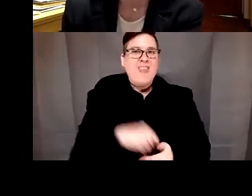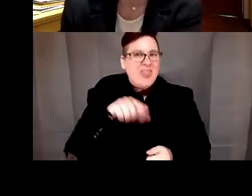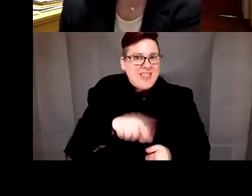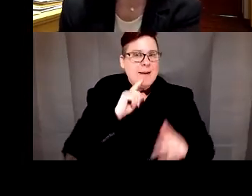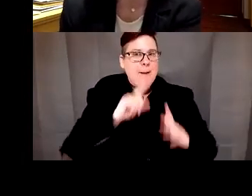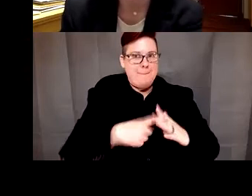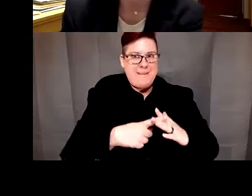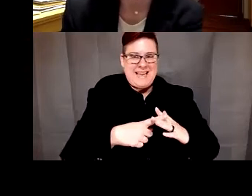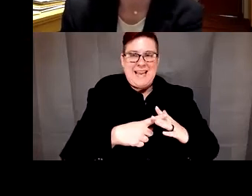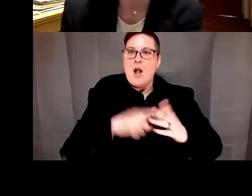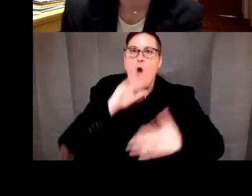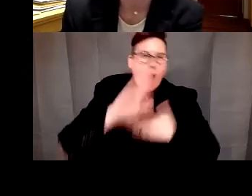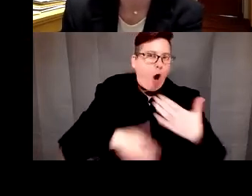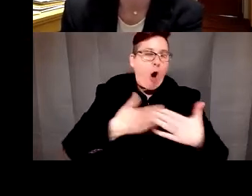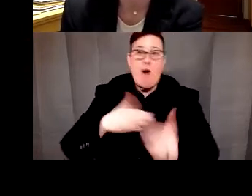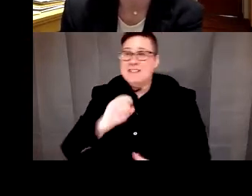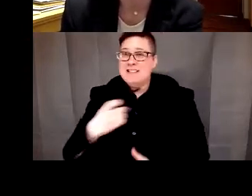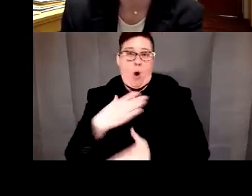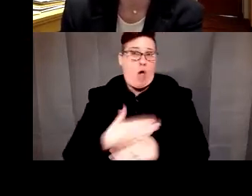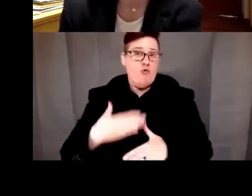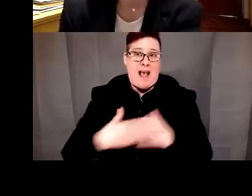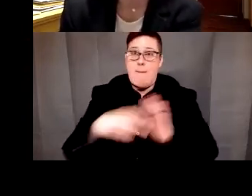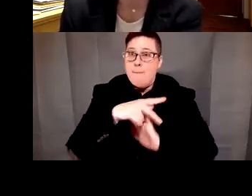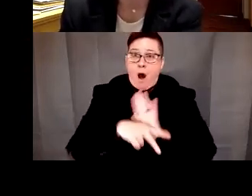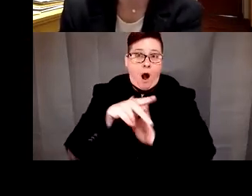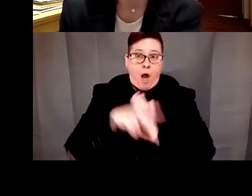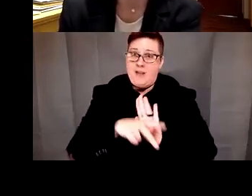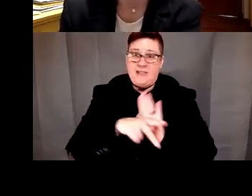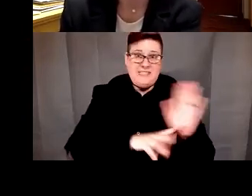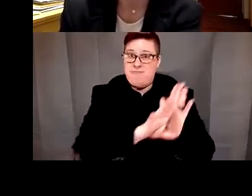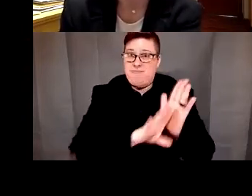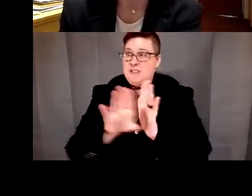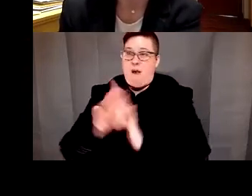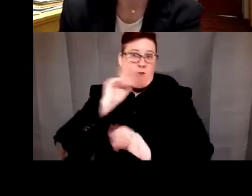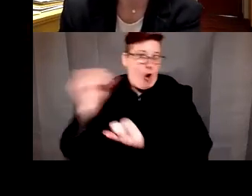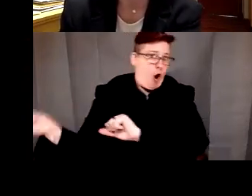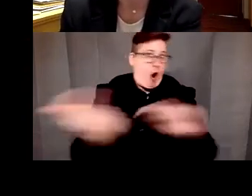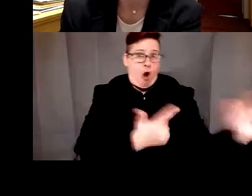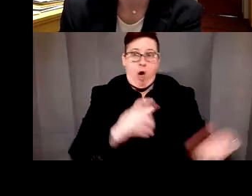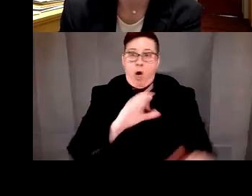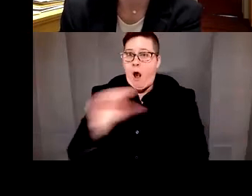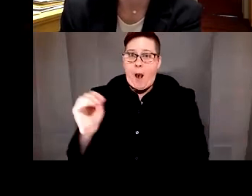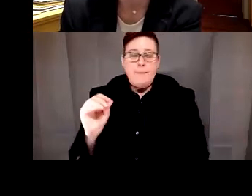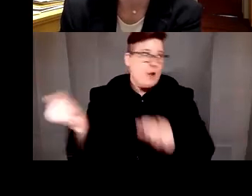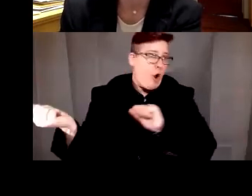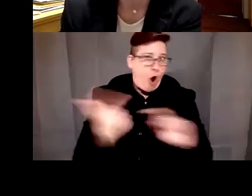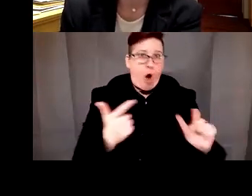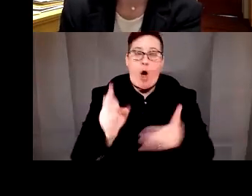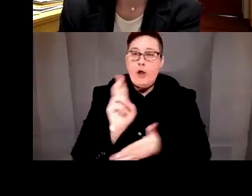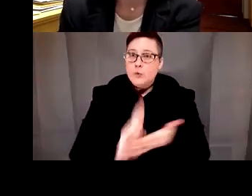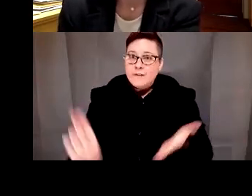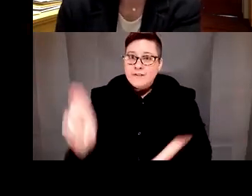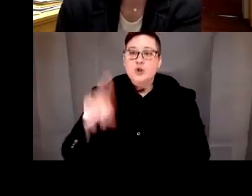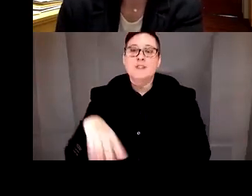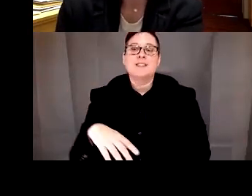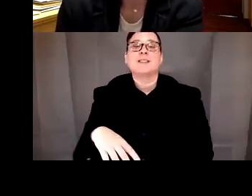of all of the sexual harassment policies that were developed at every single company, every single university.